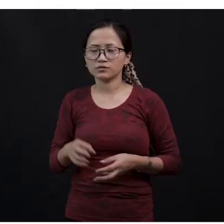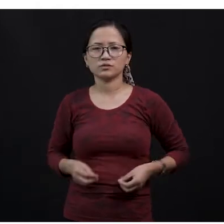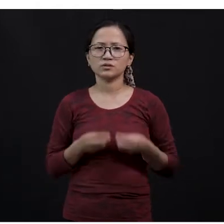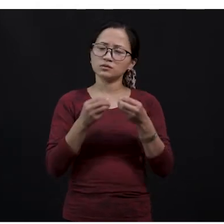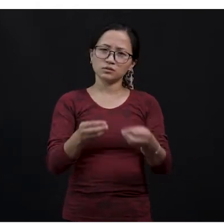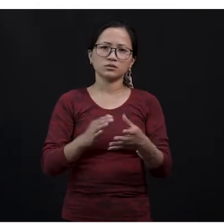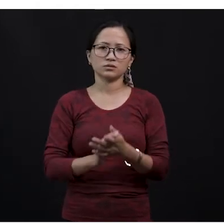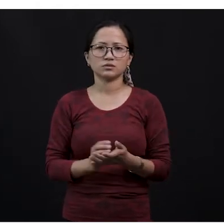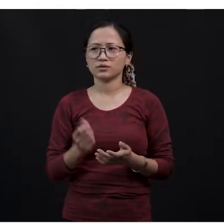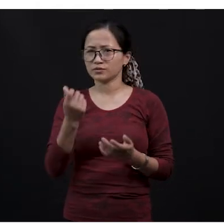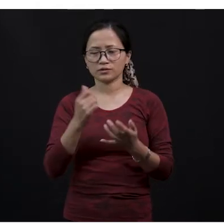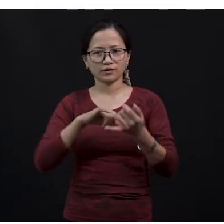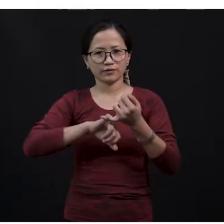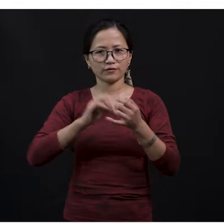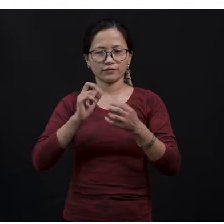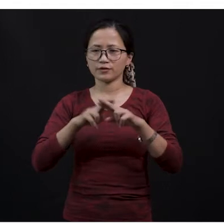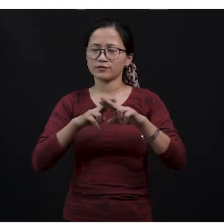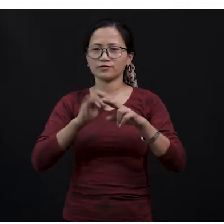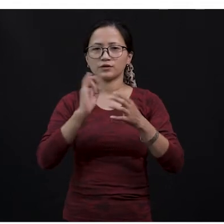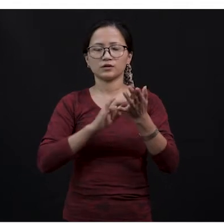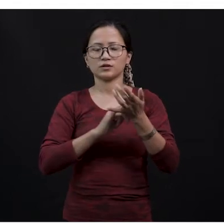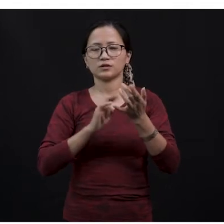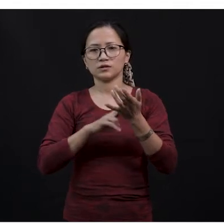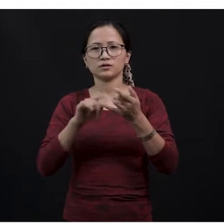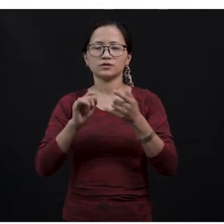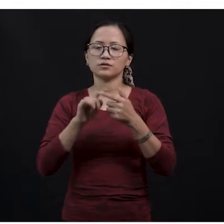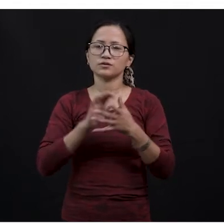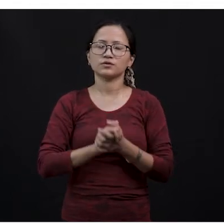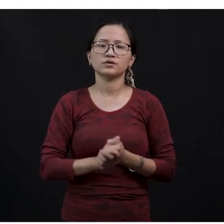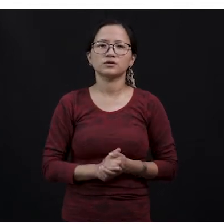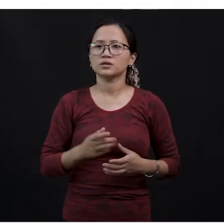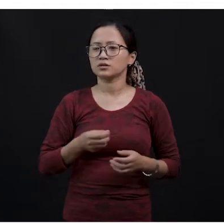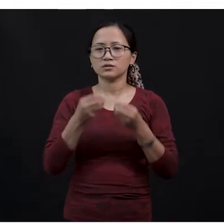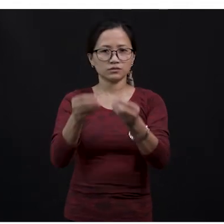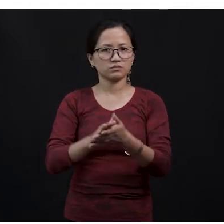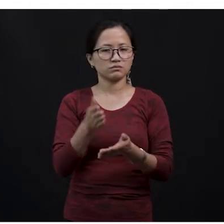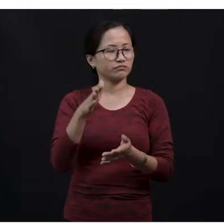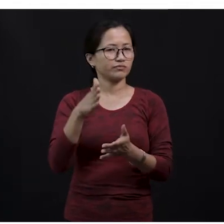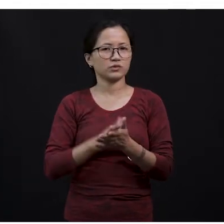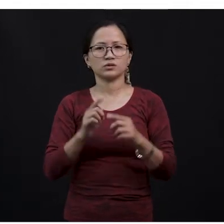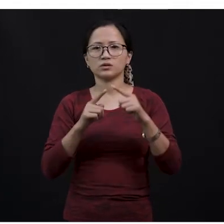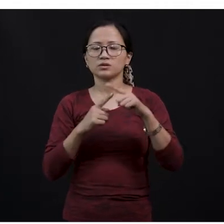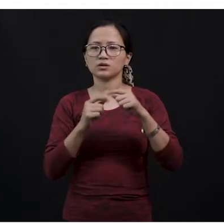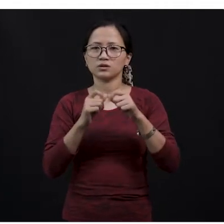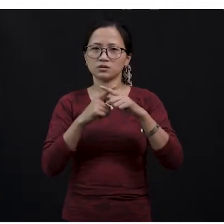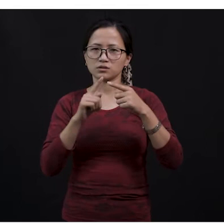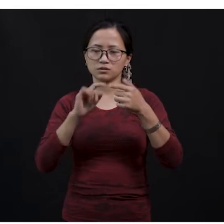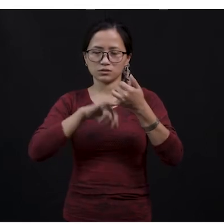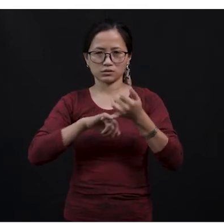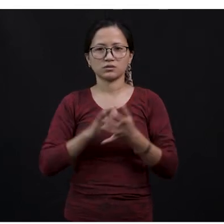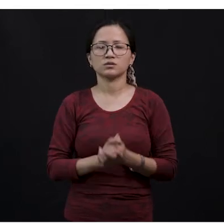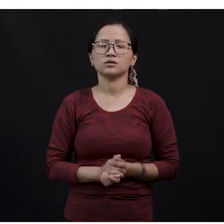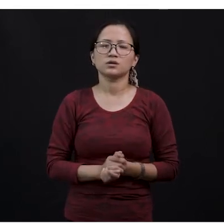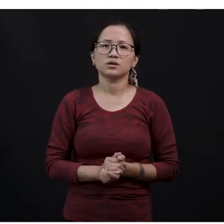be either taxed lightly or they have to have given no taxes. So he was an able,